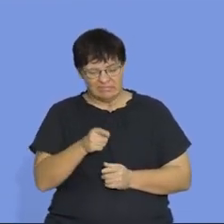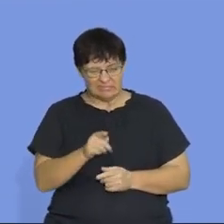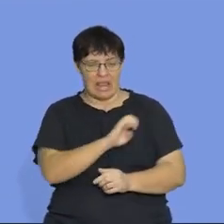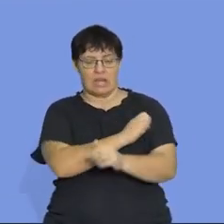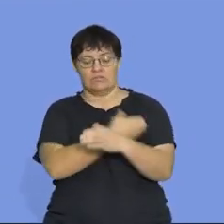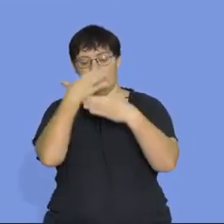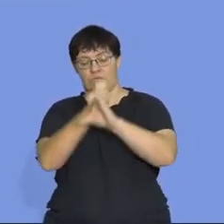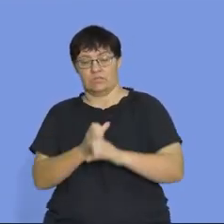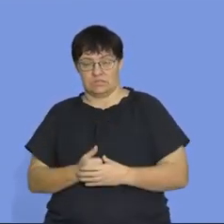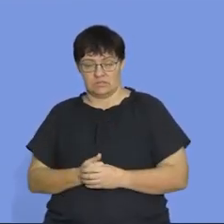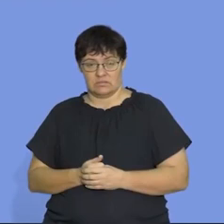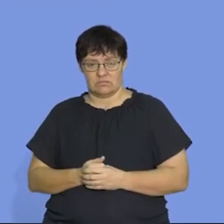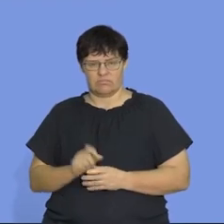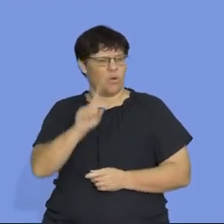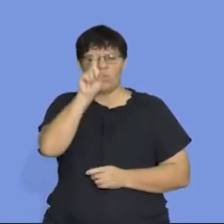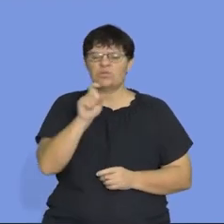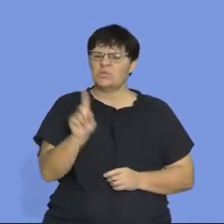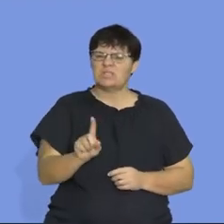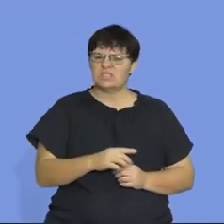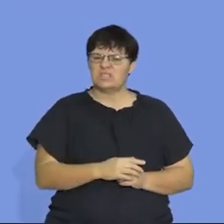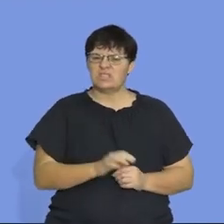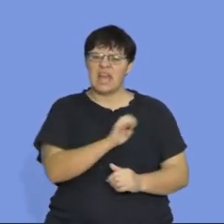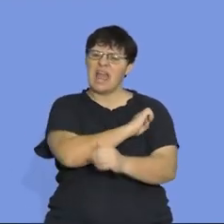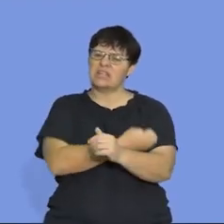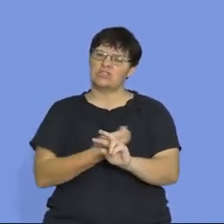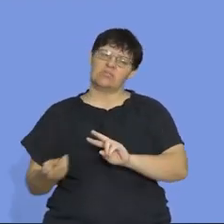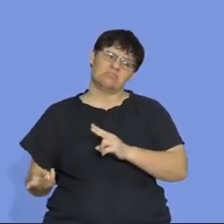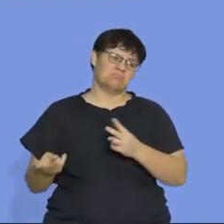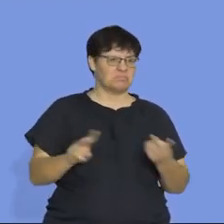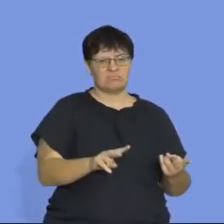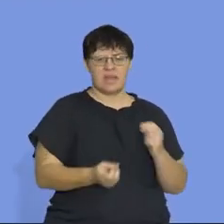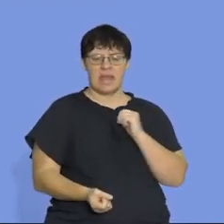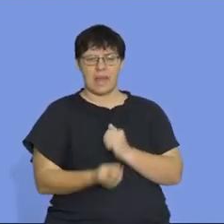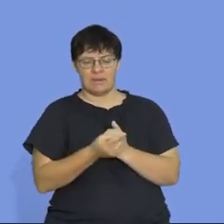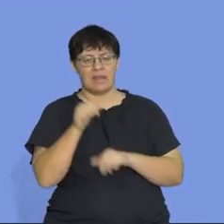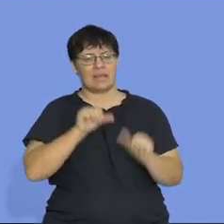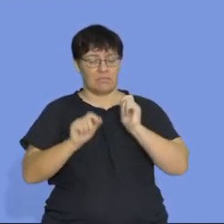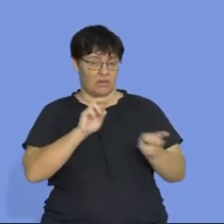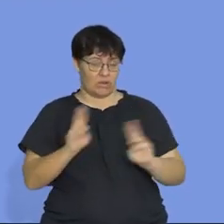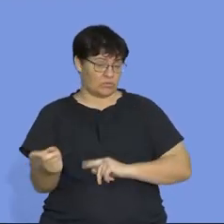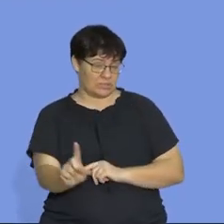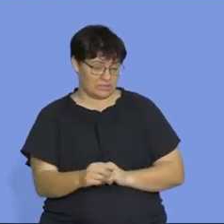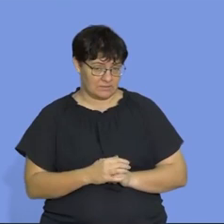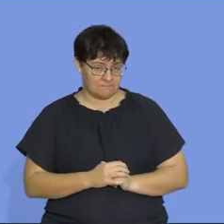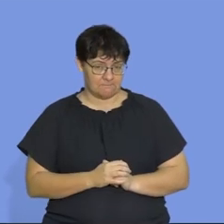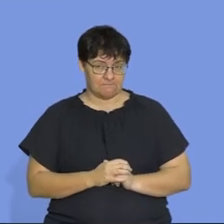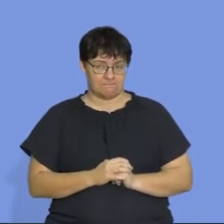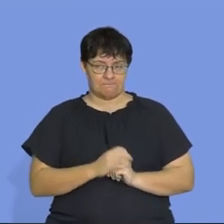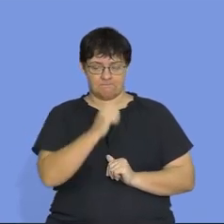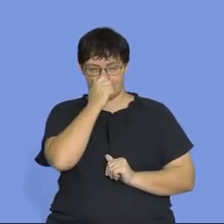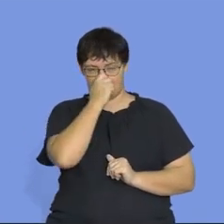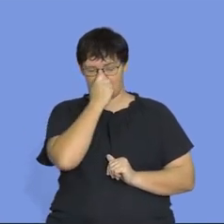the big question is what energy changes happen in a chemical reaction, right? Now let's try and